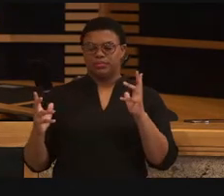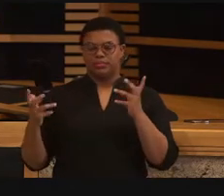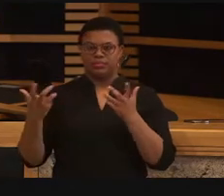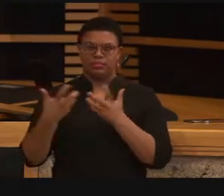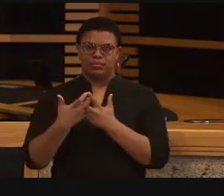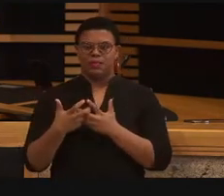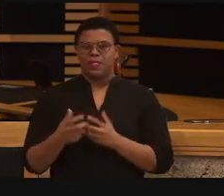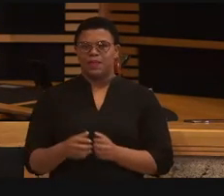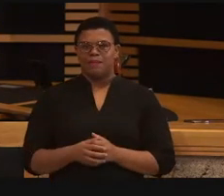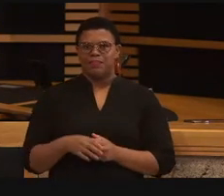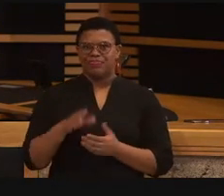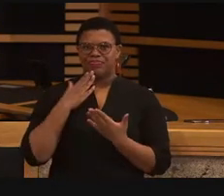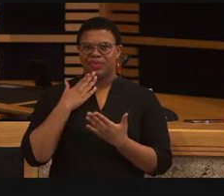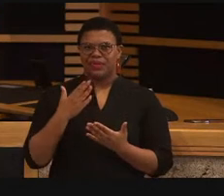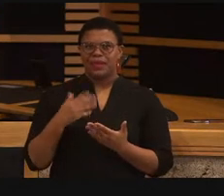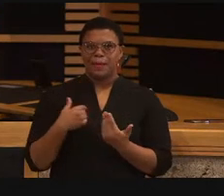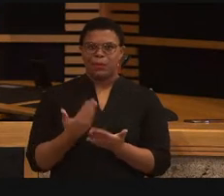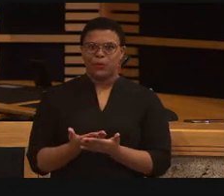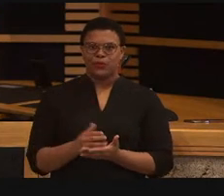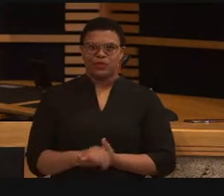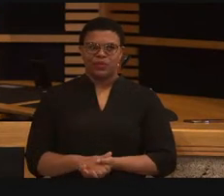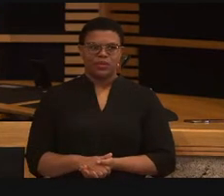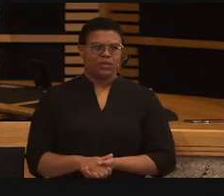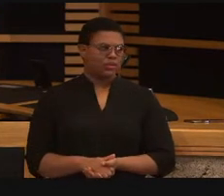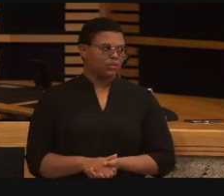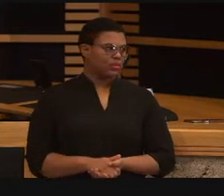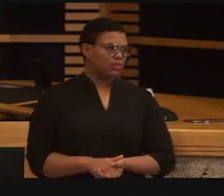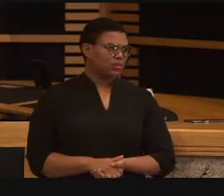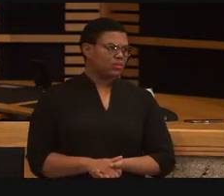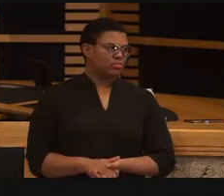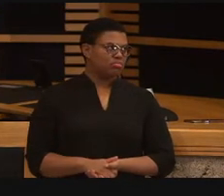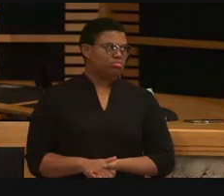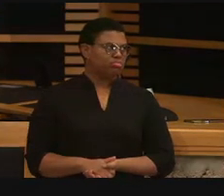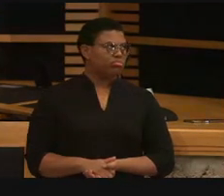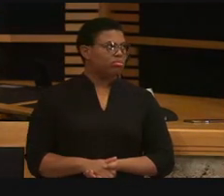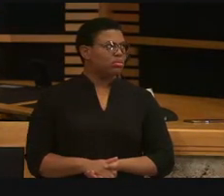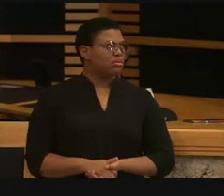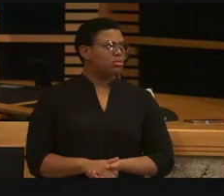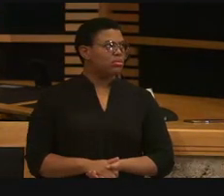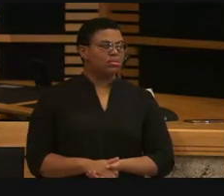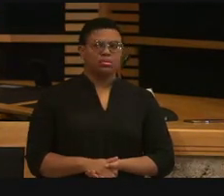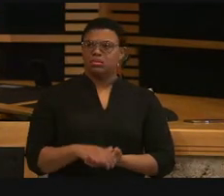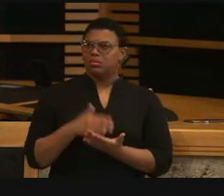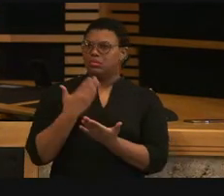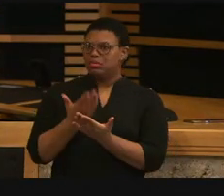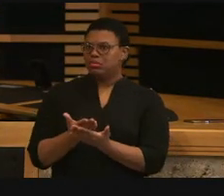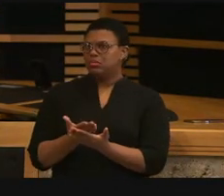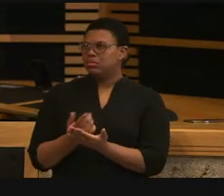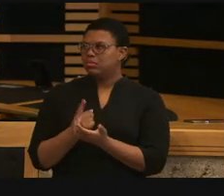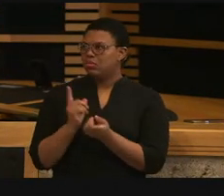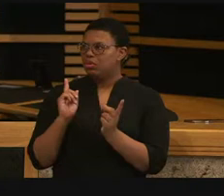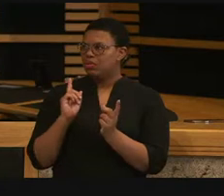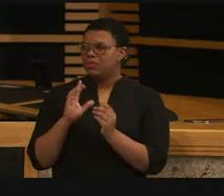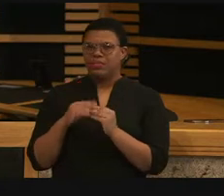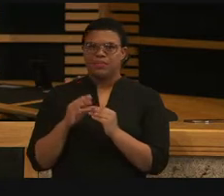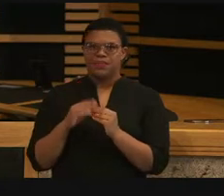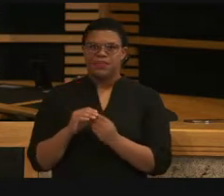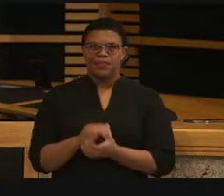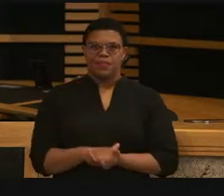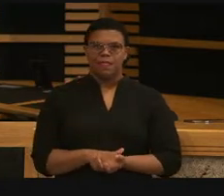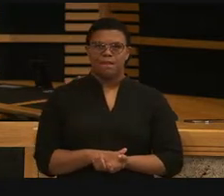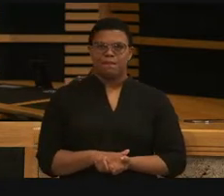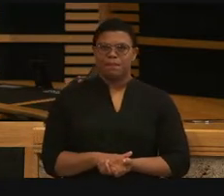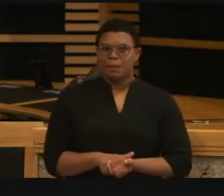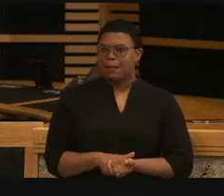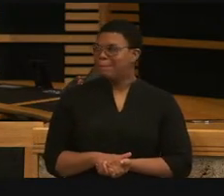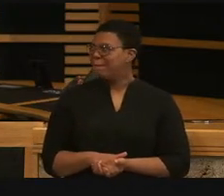crisis. Thank you. I so move, Honorable Deputy Speaker. Thank you very much, Honorable Fihlane. I now put the motion. Honorable members?